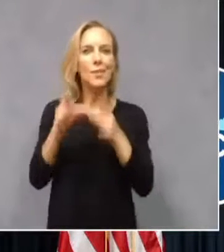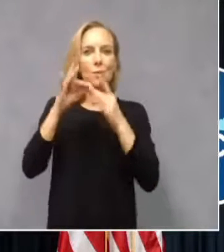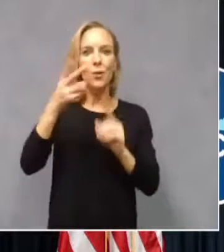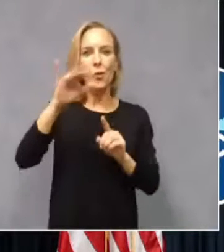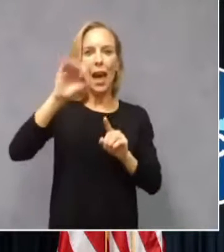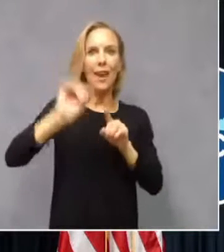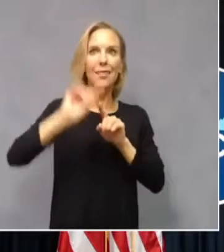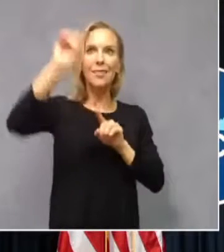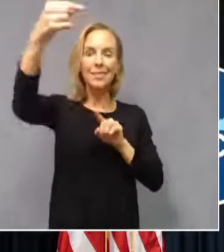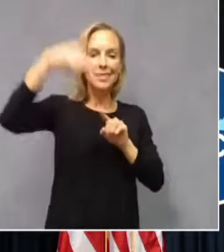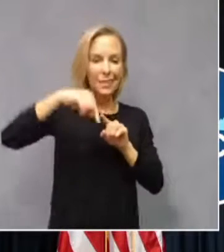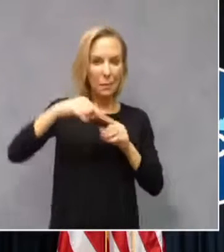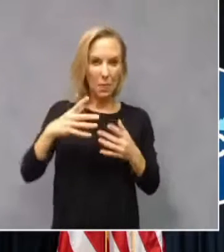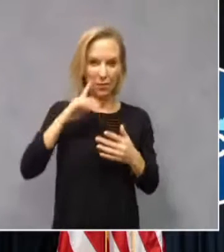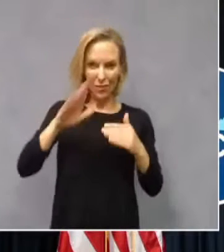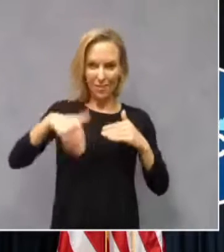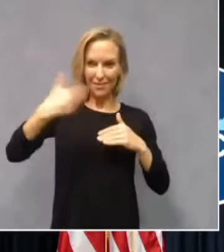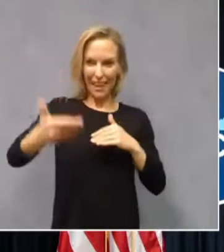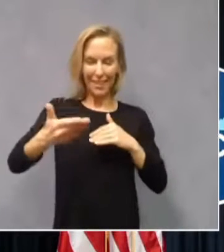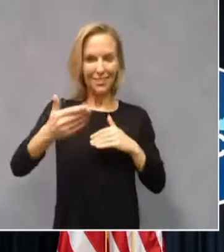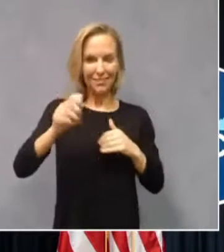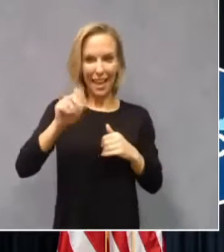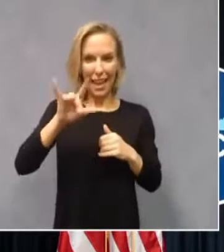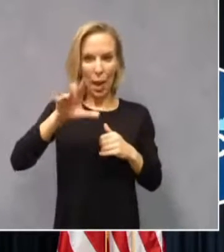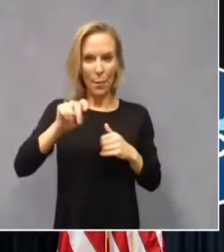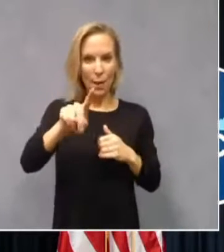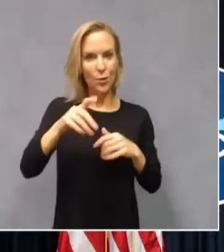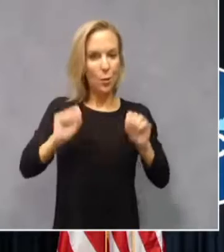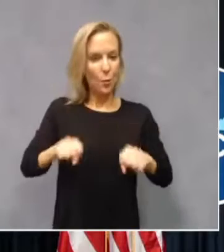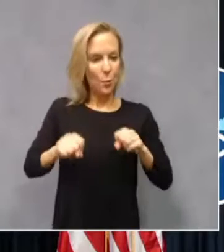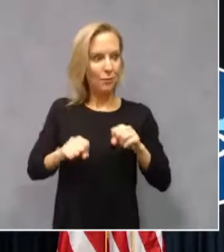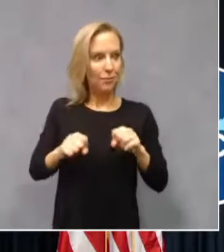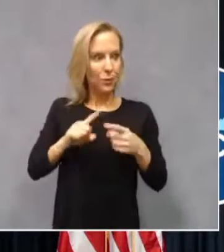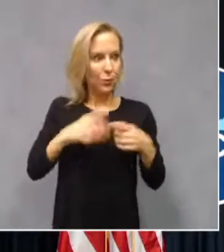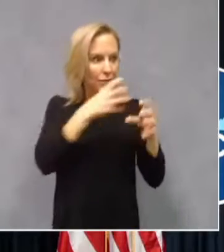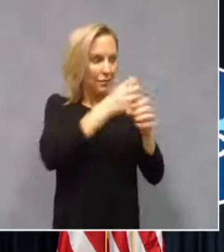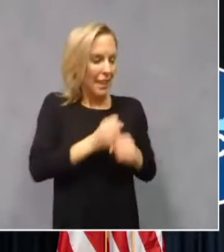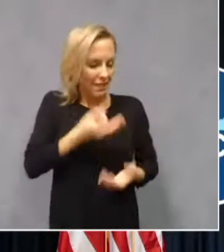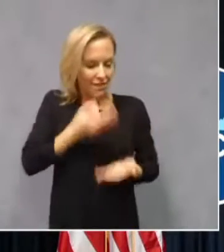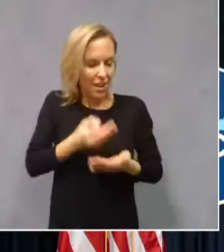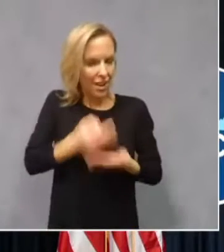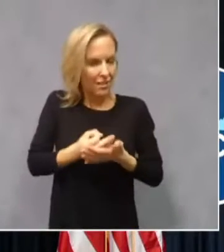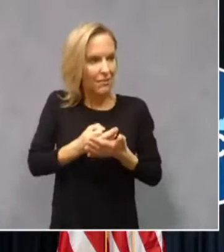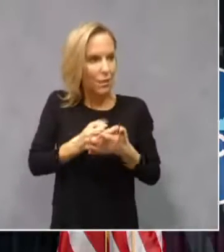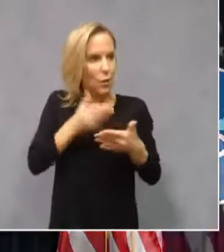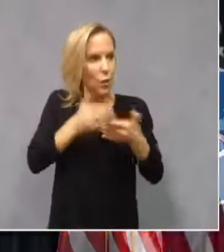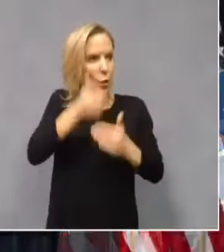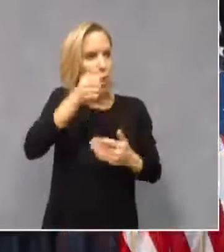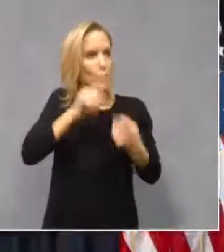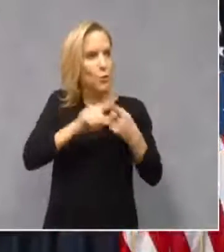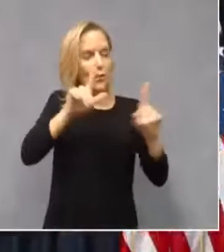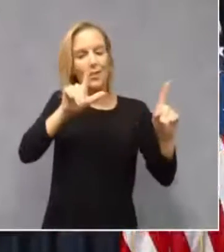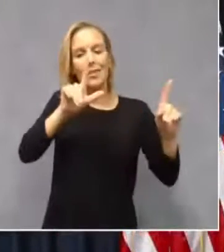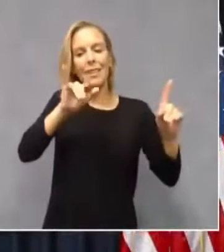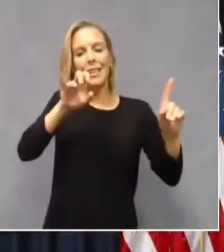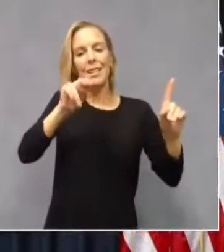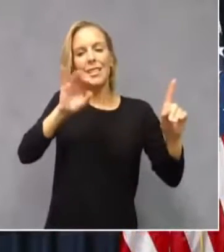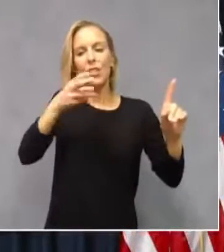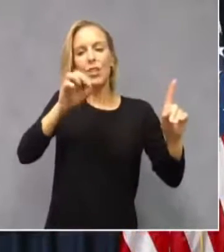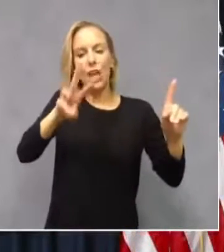administration here, compared to your ability to get funding with such a close connection to Elaine Chao? Thank you so much.